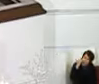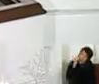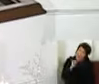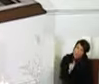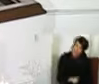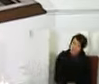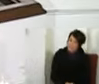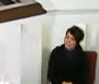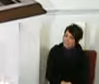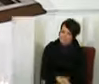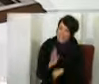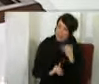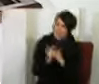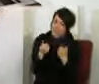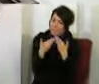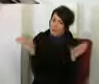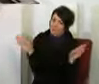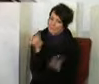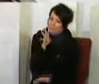not much of a public speaker.